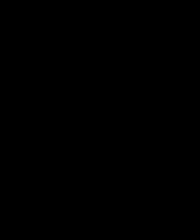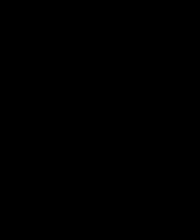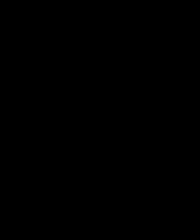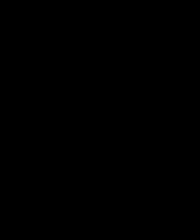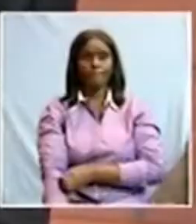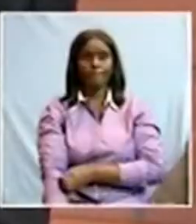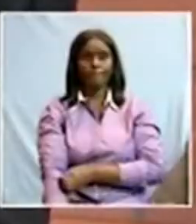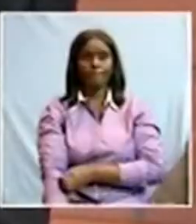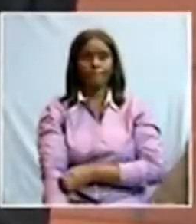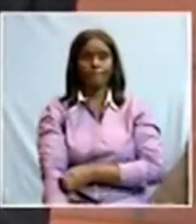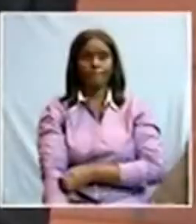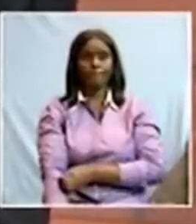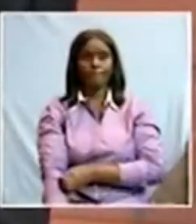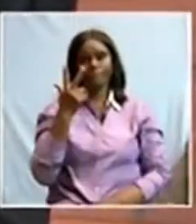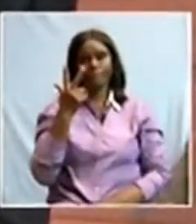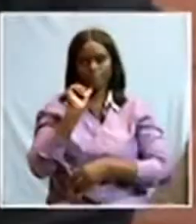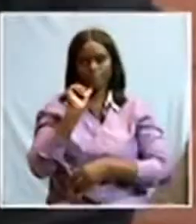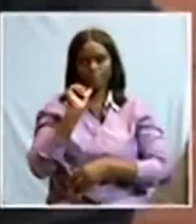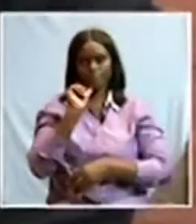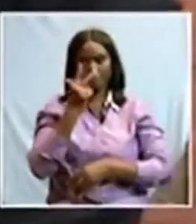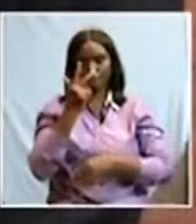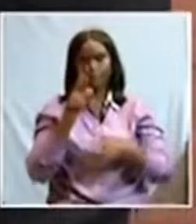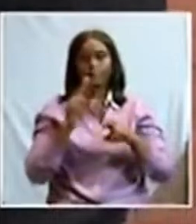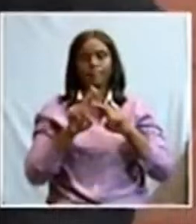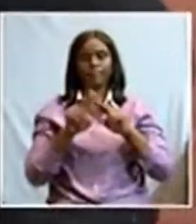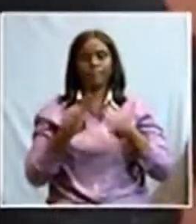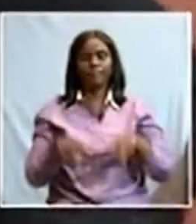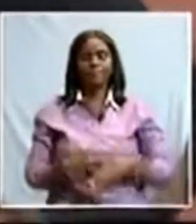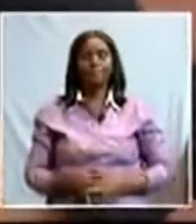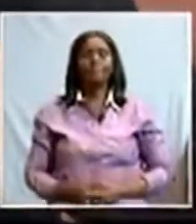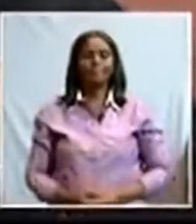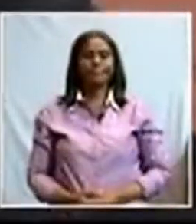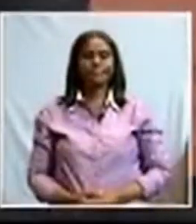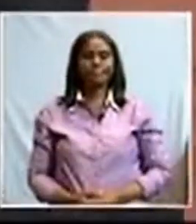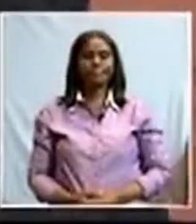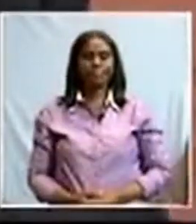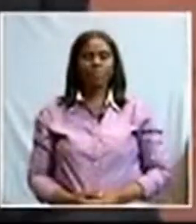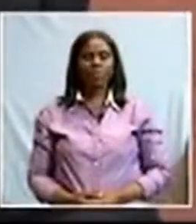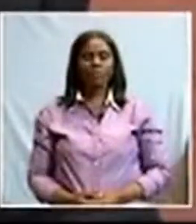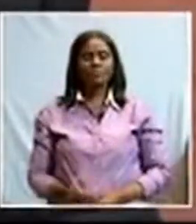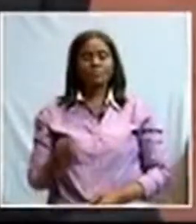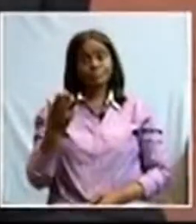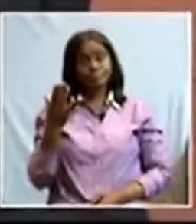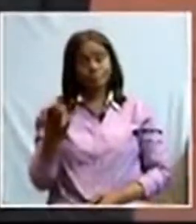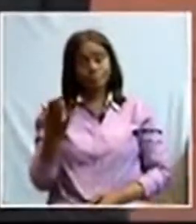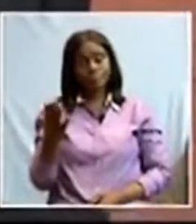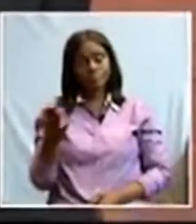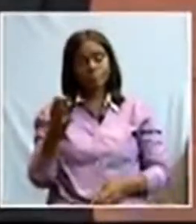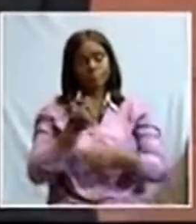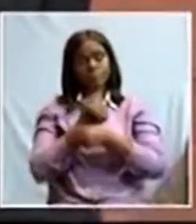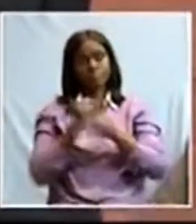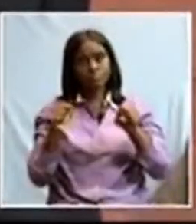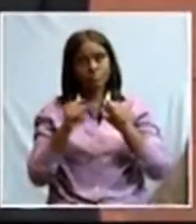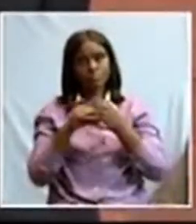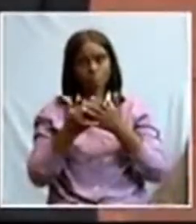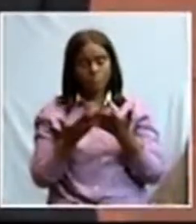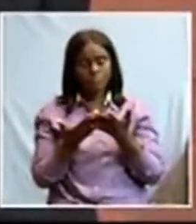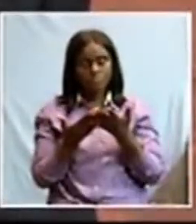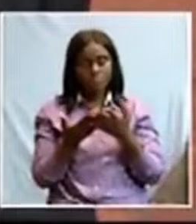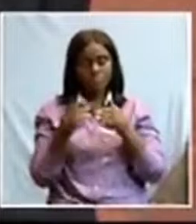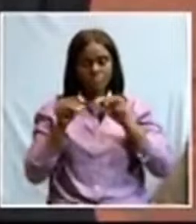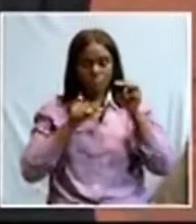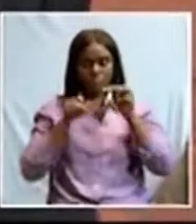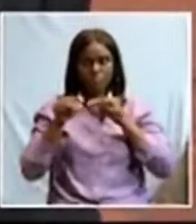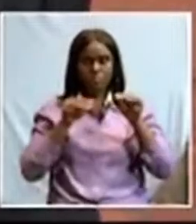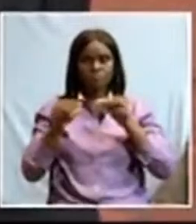We got 13, Chairperson. Just the action taken there. It says management